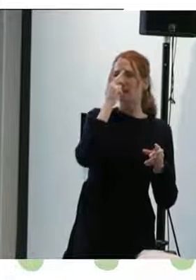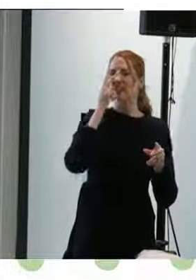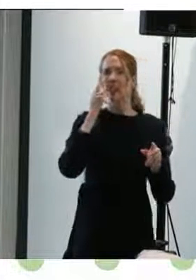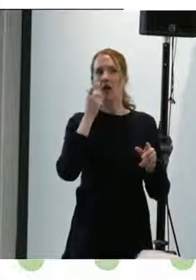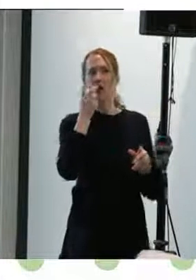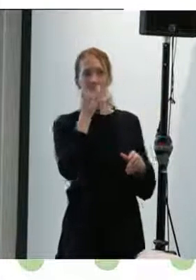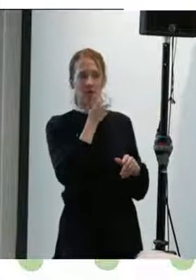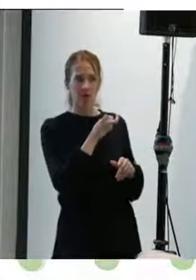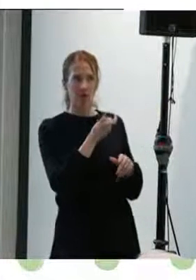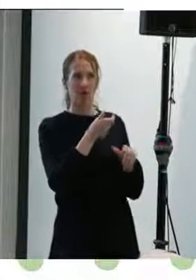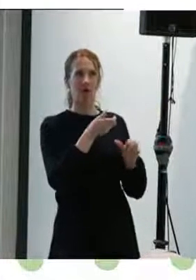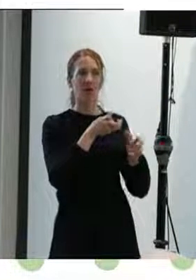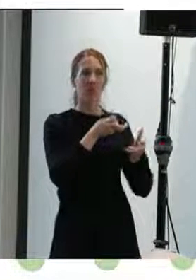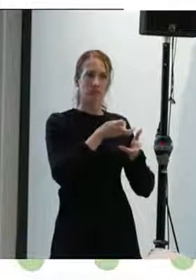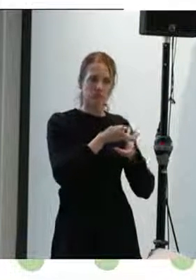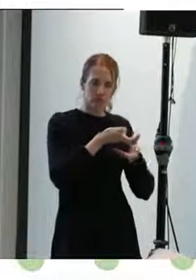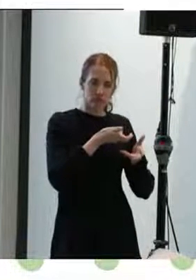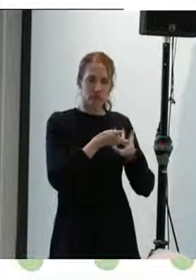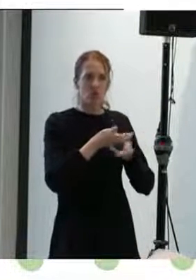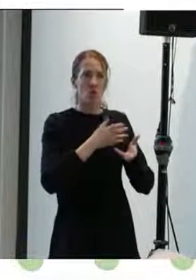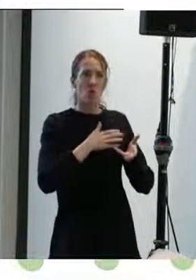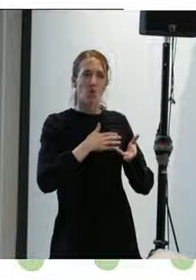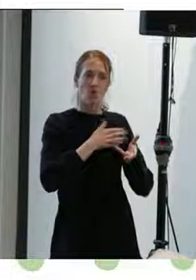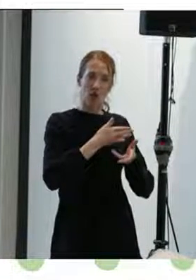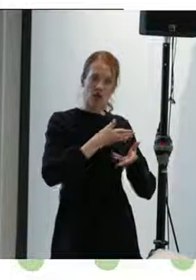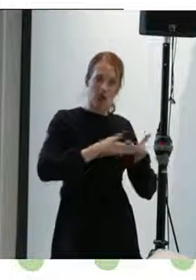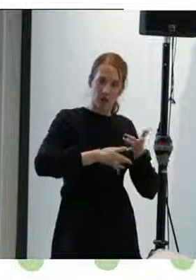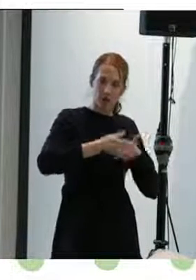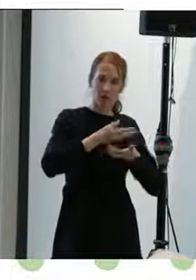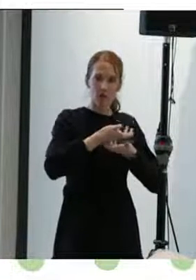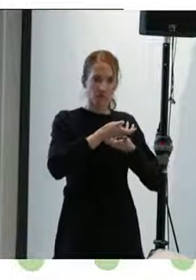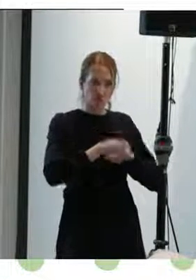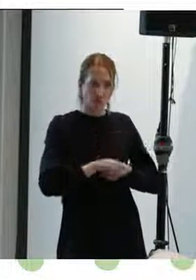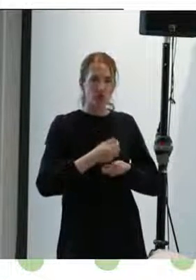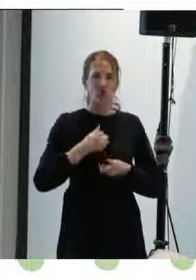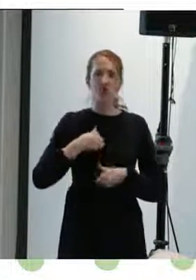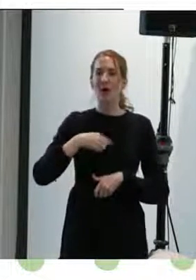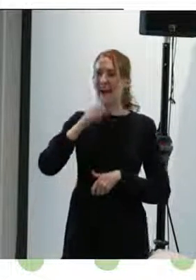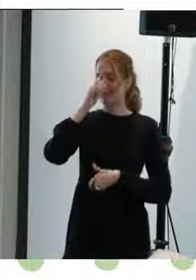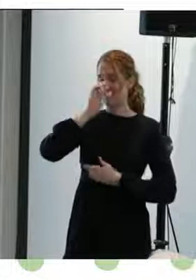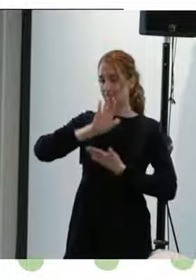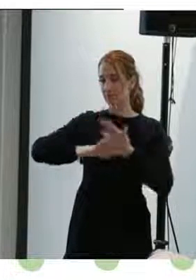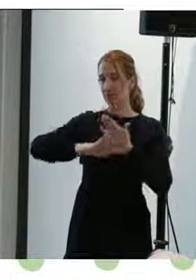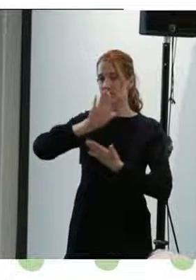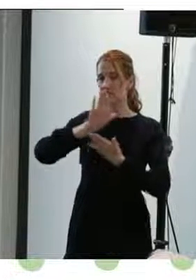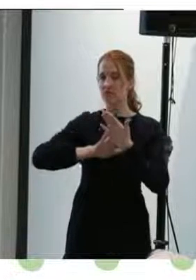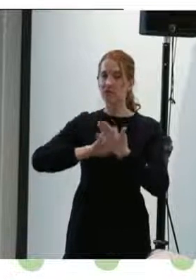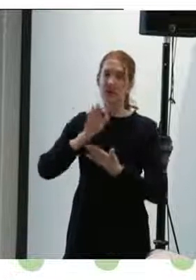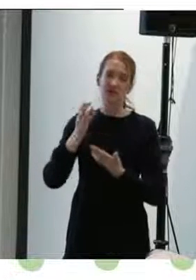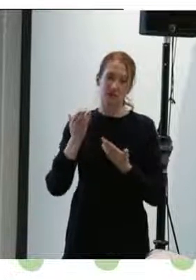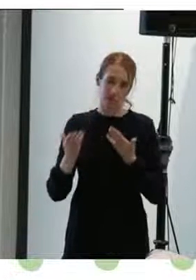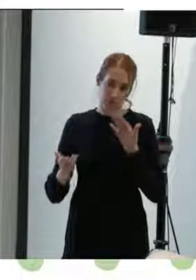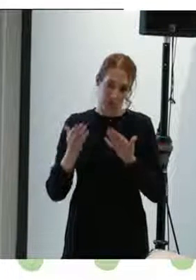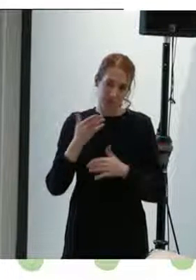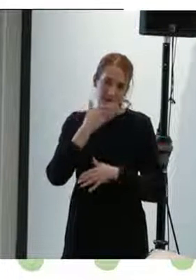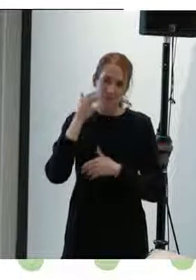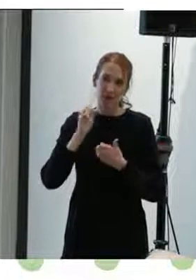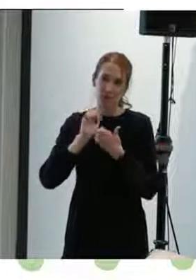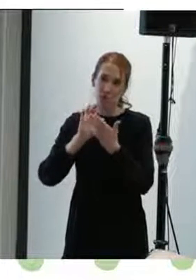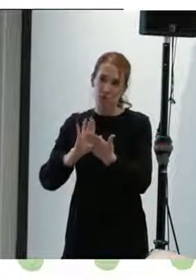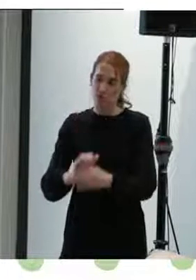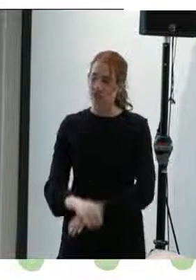to know them and get to trust them. So I do think like the face-to-face approach may have the best results